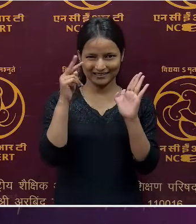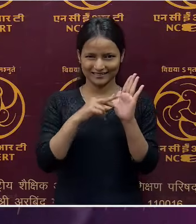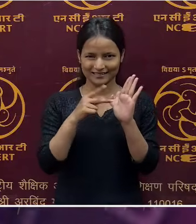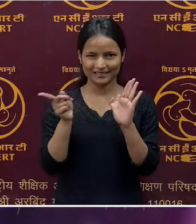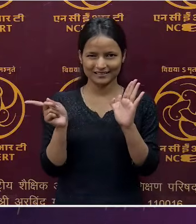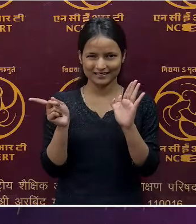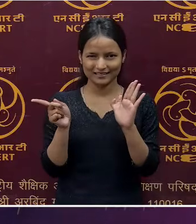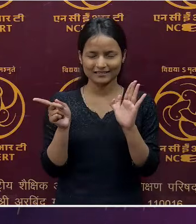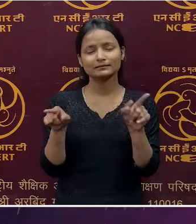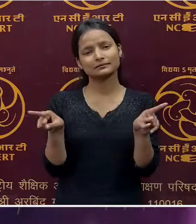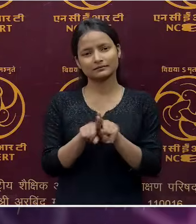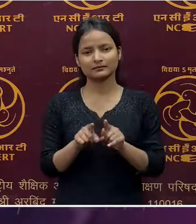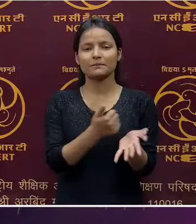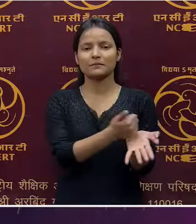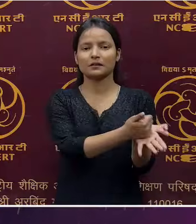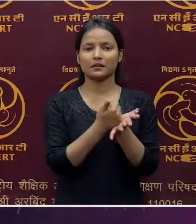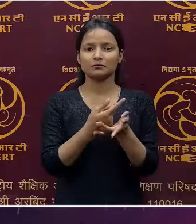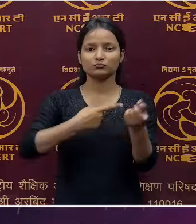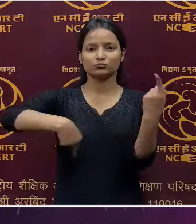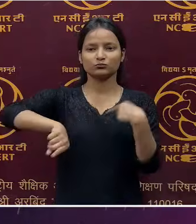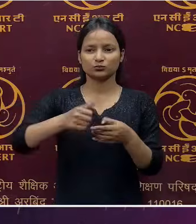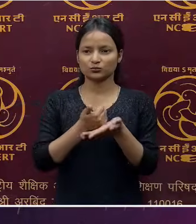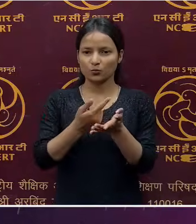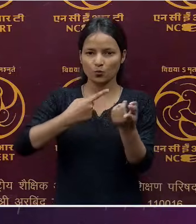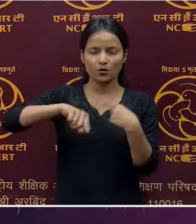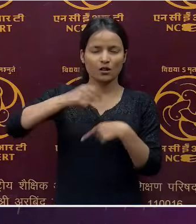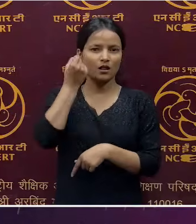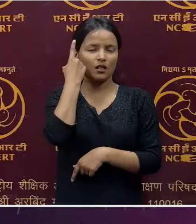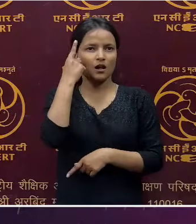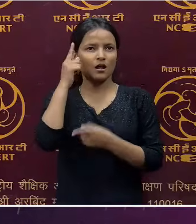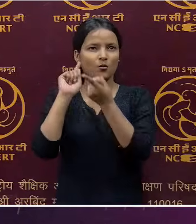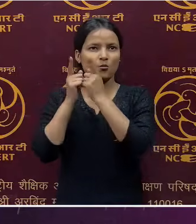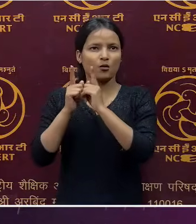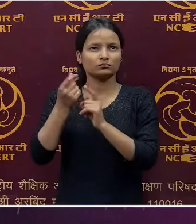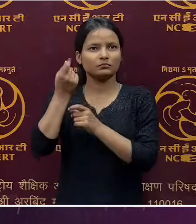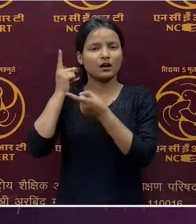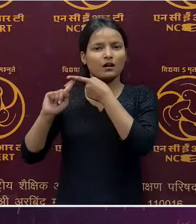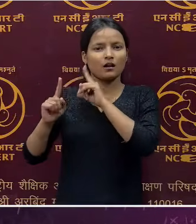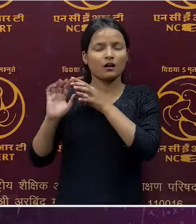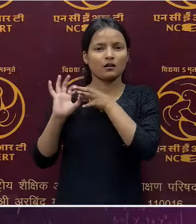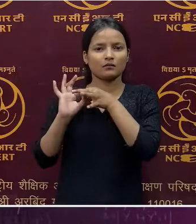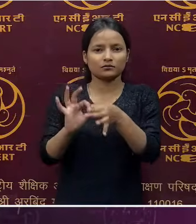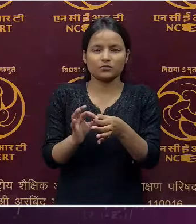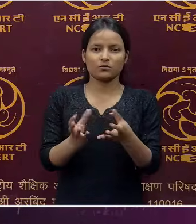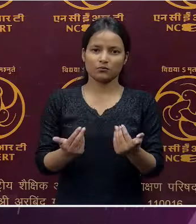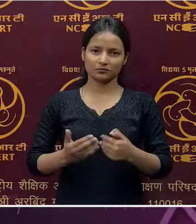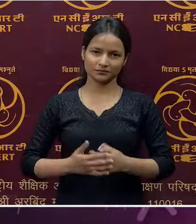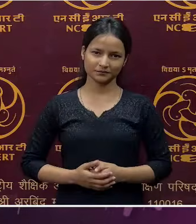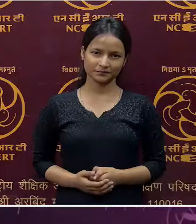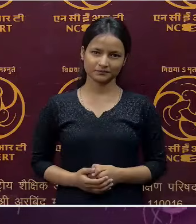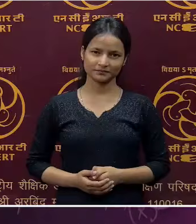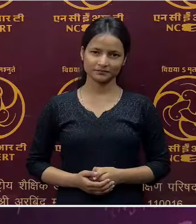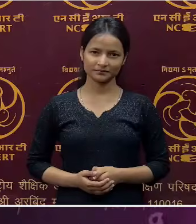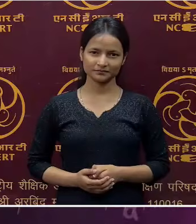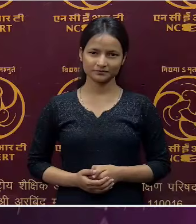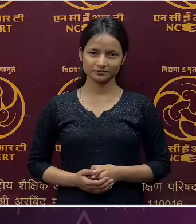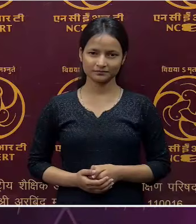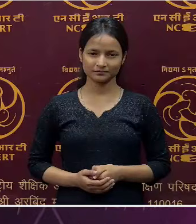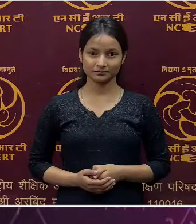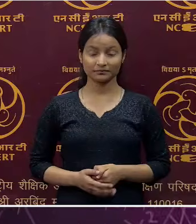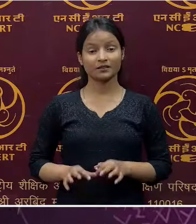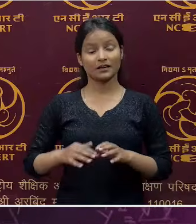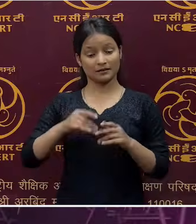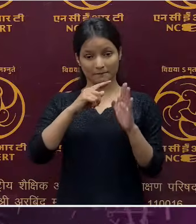and it is for the help of the student. So what we are going to explore today in the simulation, all the things are written in